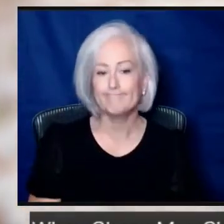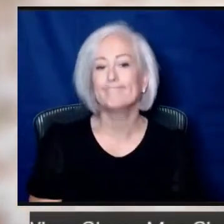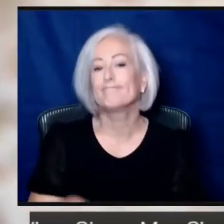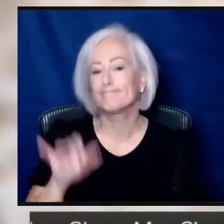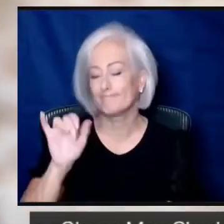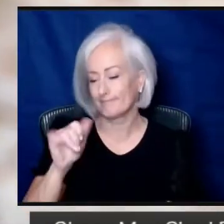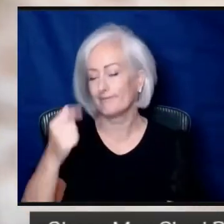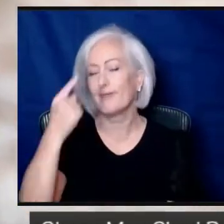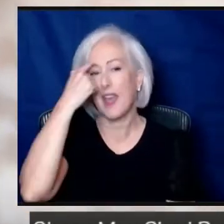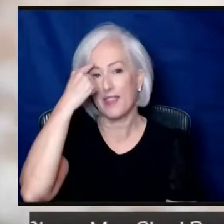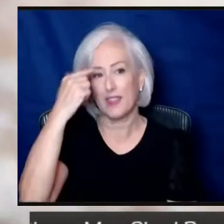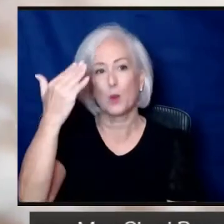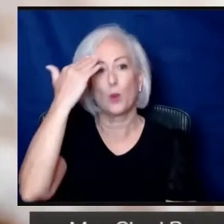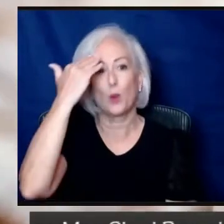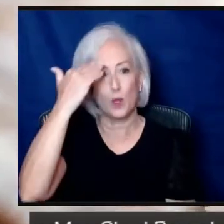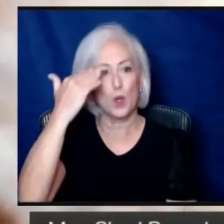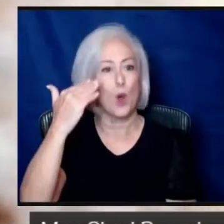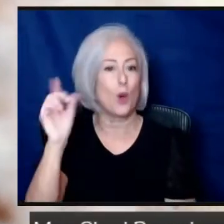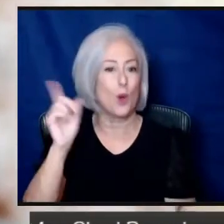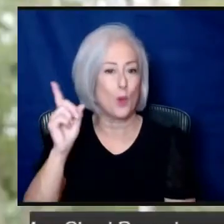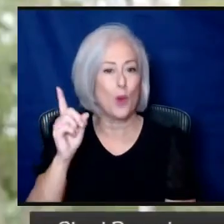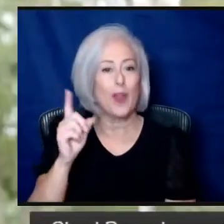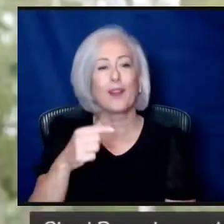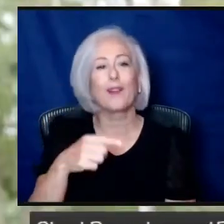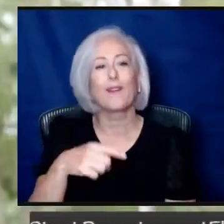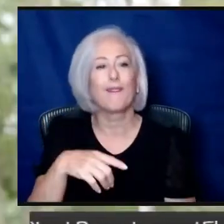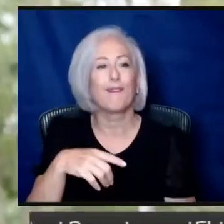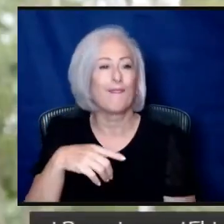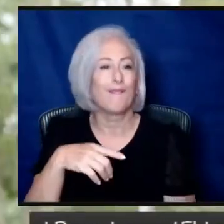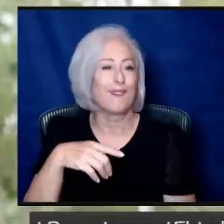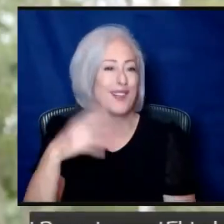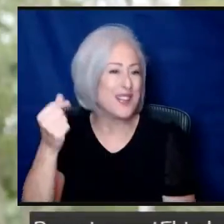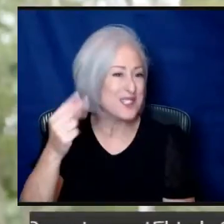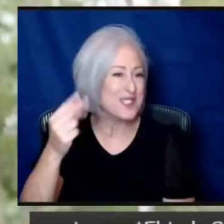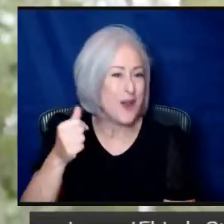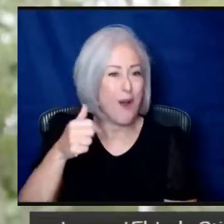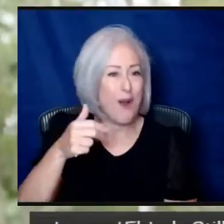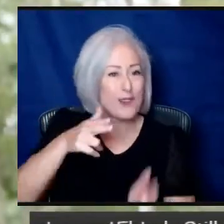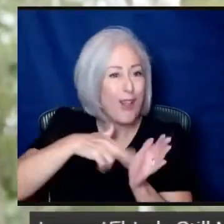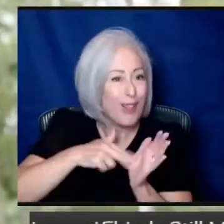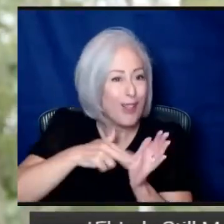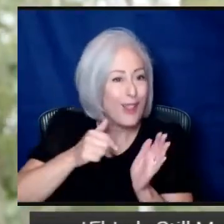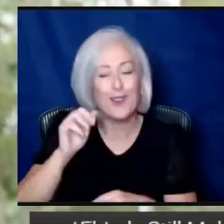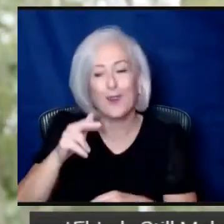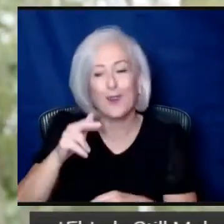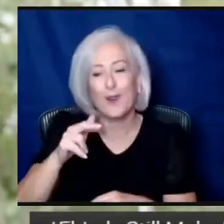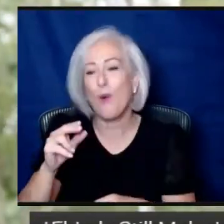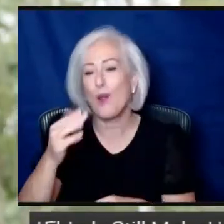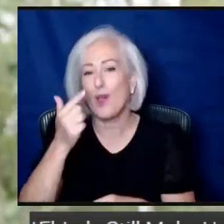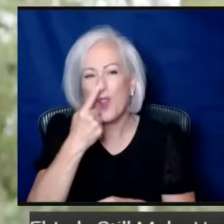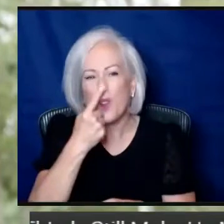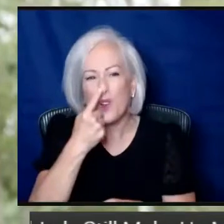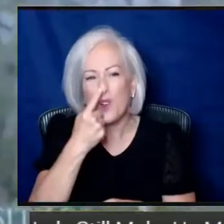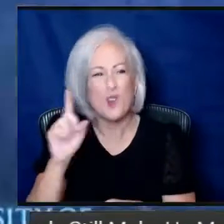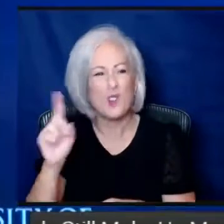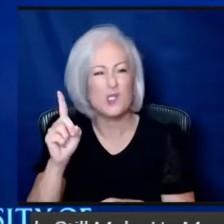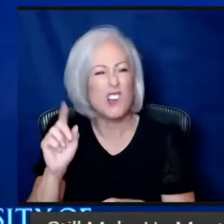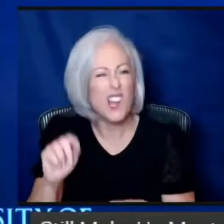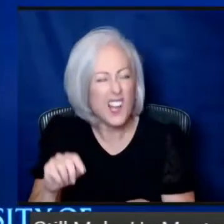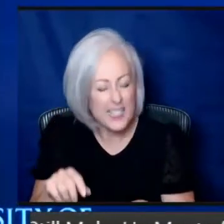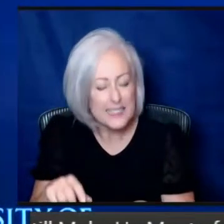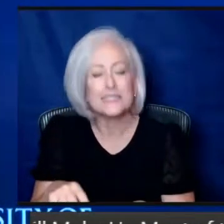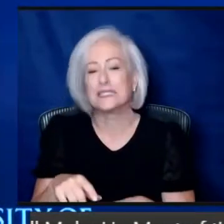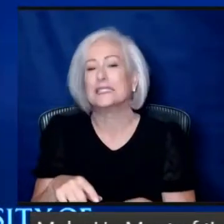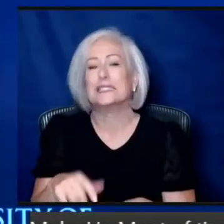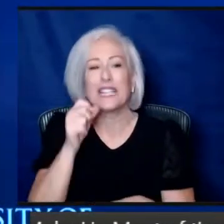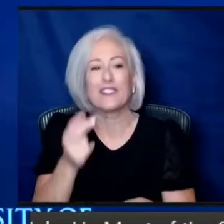where dogs lick and put their nose, and Right. when you then get a Thank you for kiss that. from that dog, I just think that probably isn't the smartest thing to